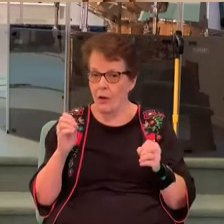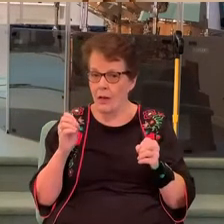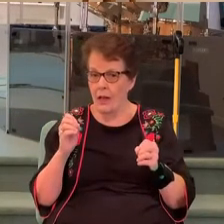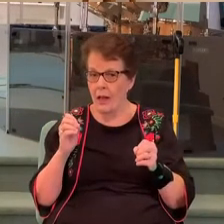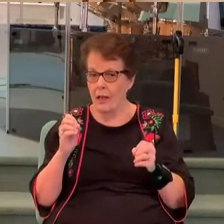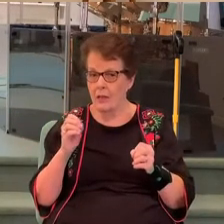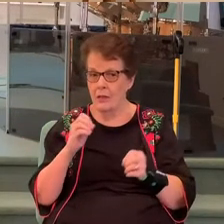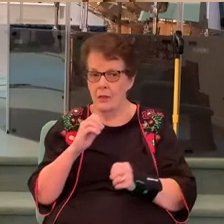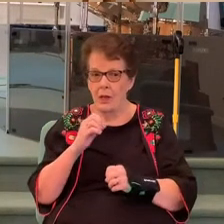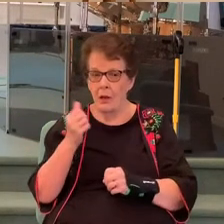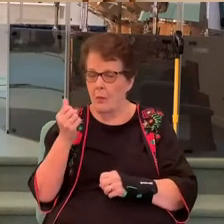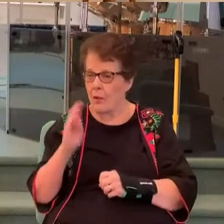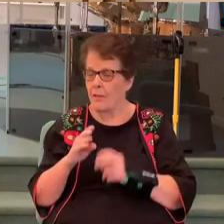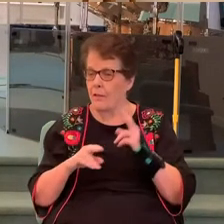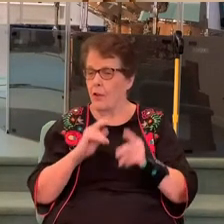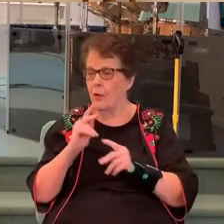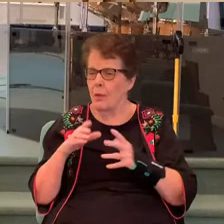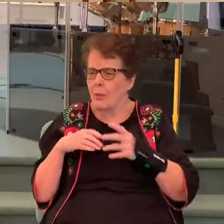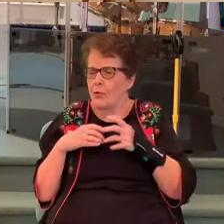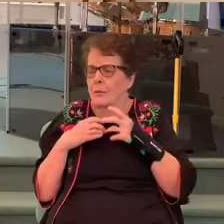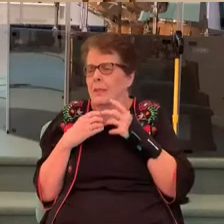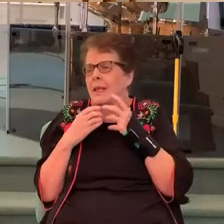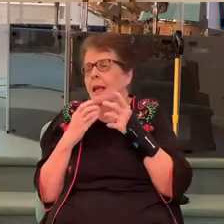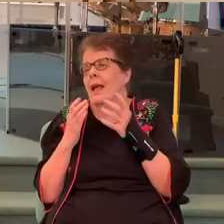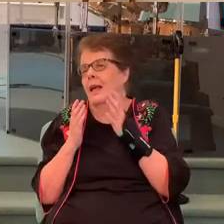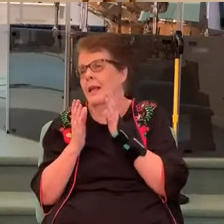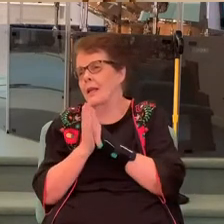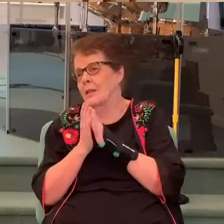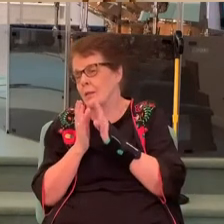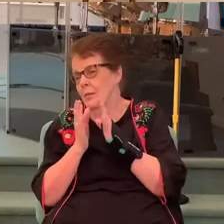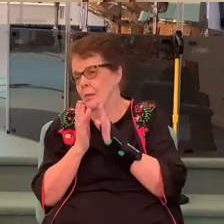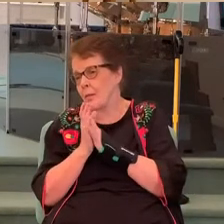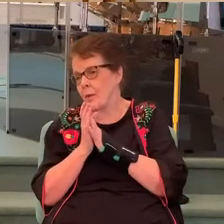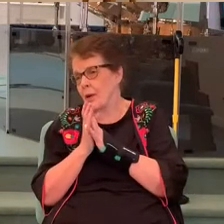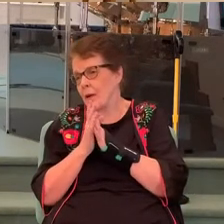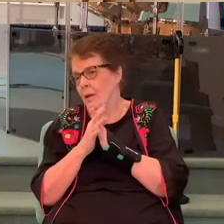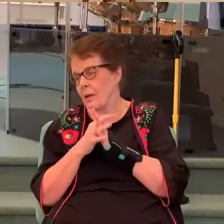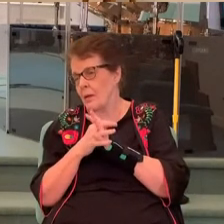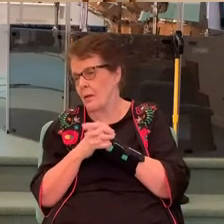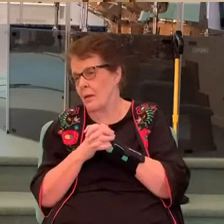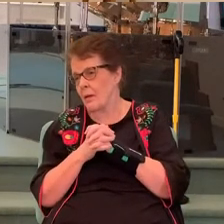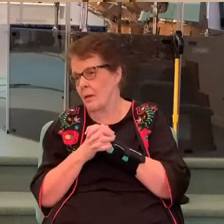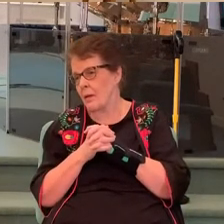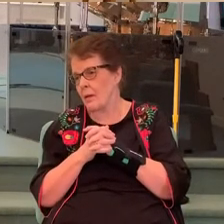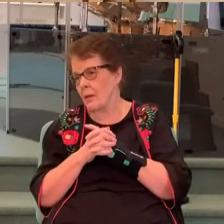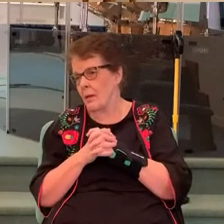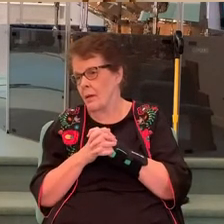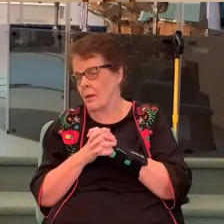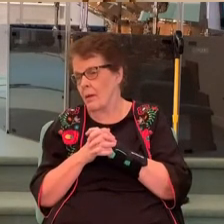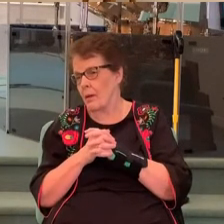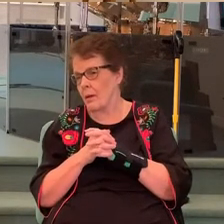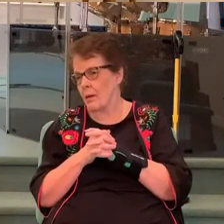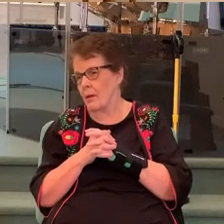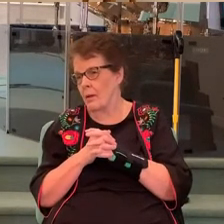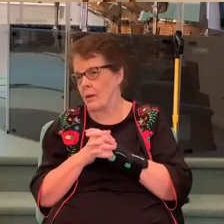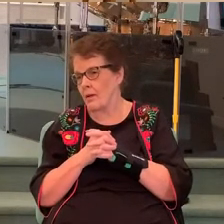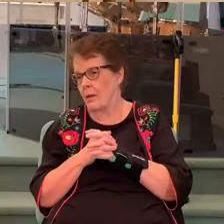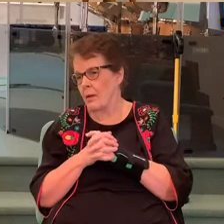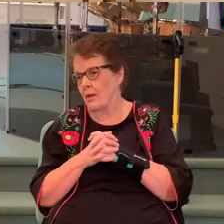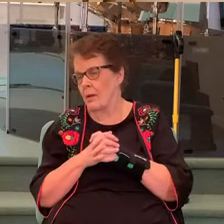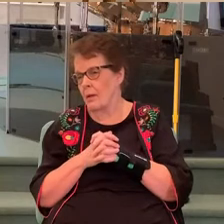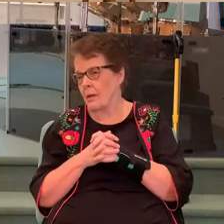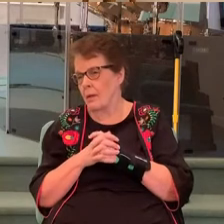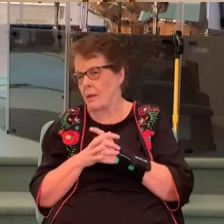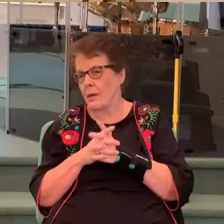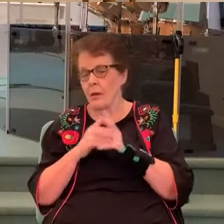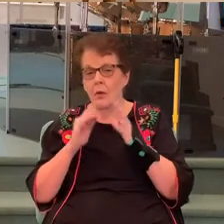agonizers. Many players and prayers, few prayers. Many singers, few